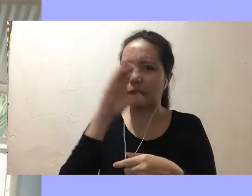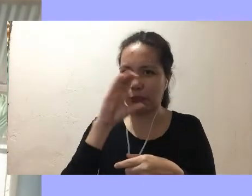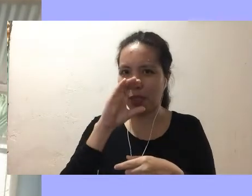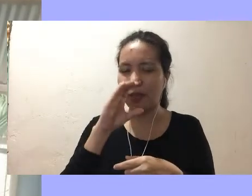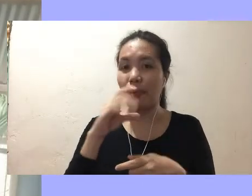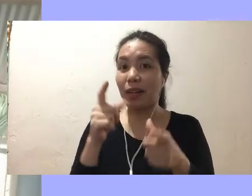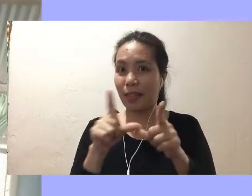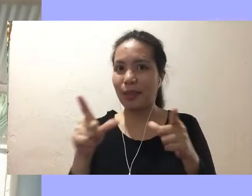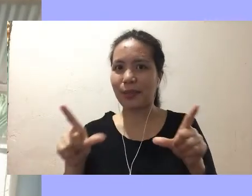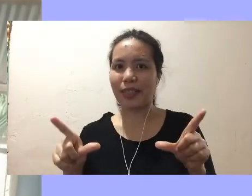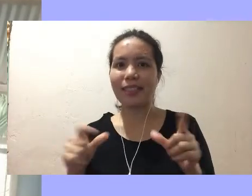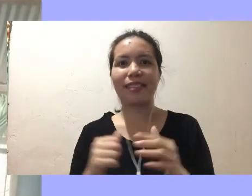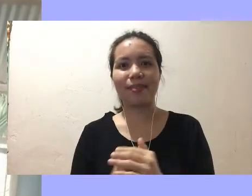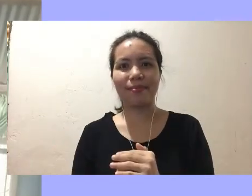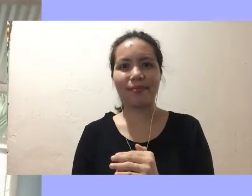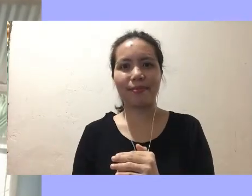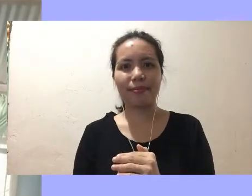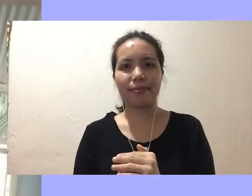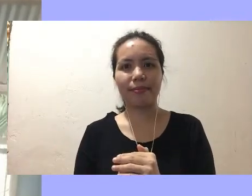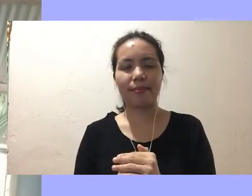Visayan language. Now,